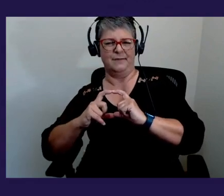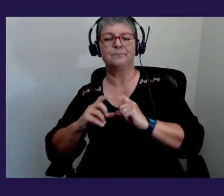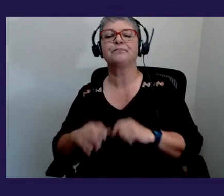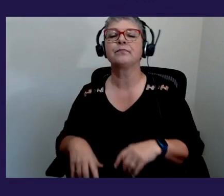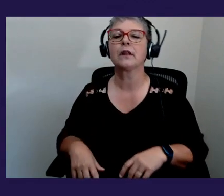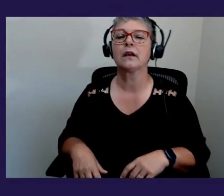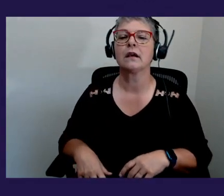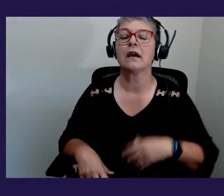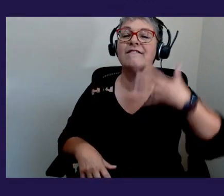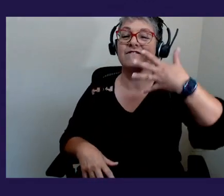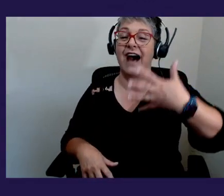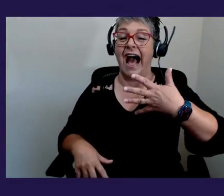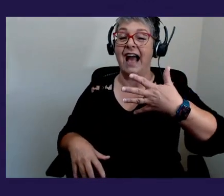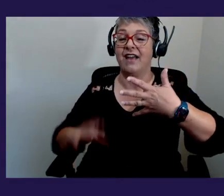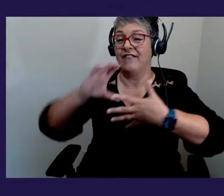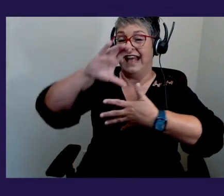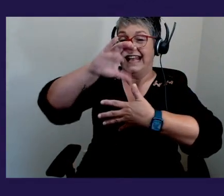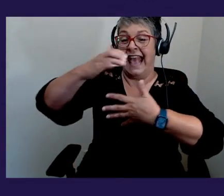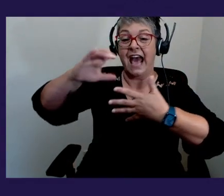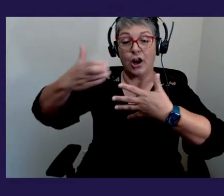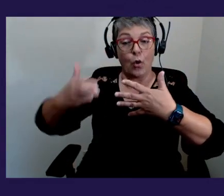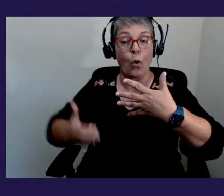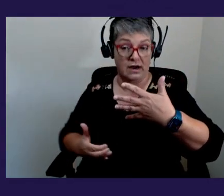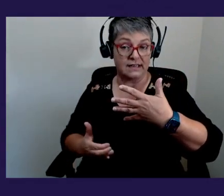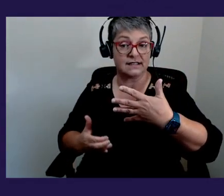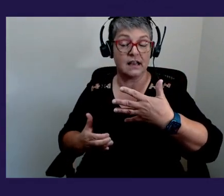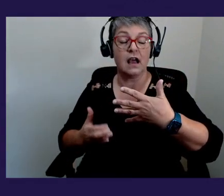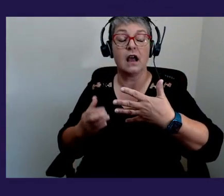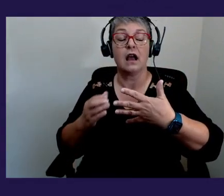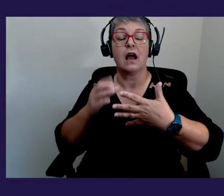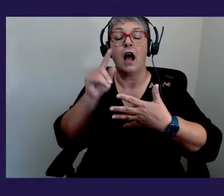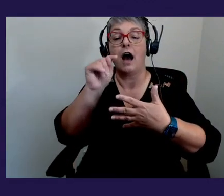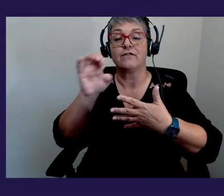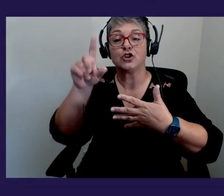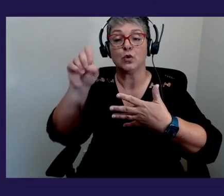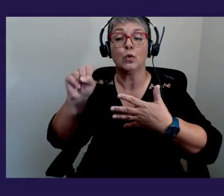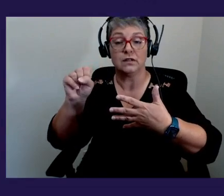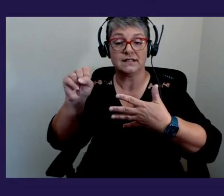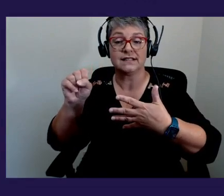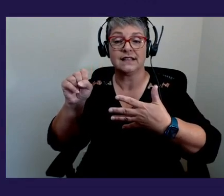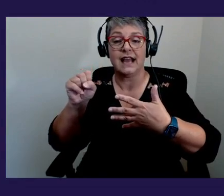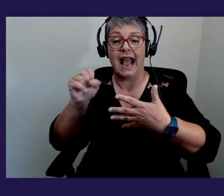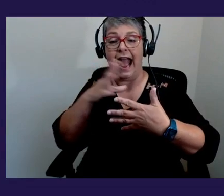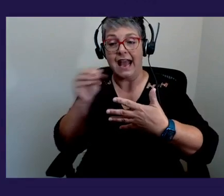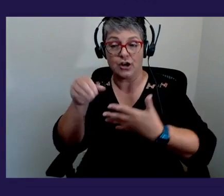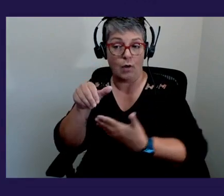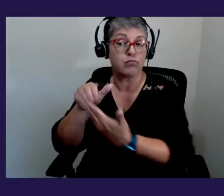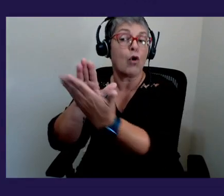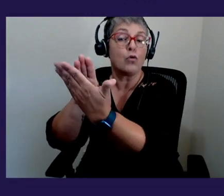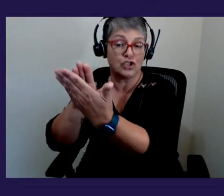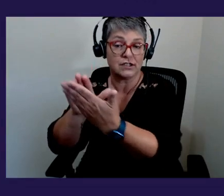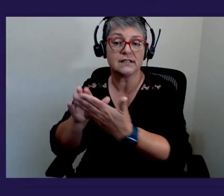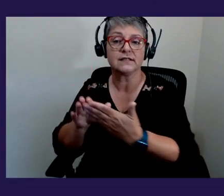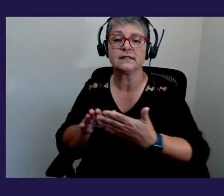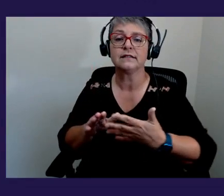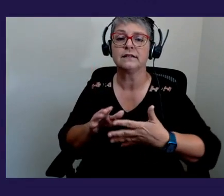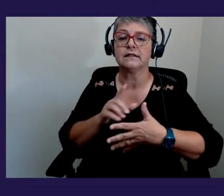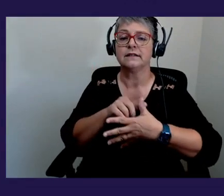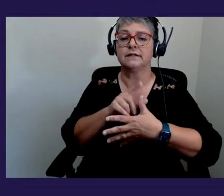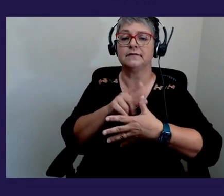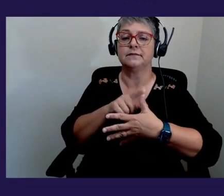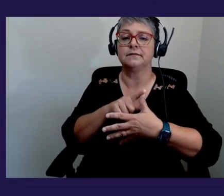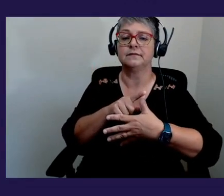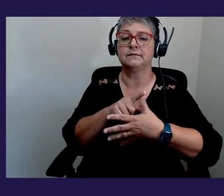5 categories of tools and approaches. The first were tools or approaches for amplifying factual